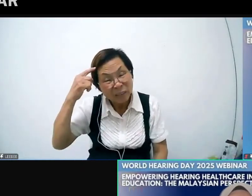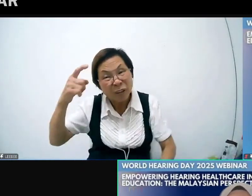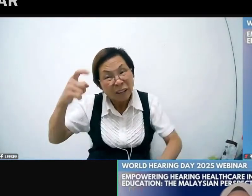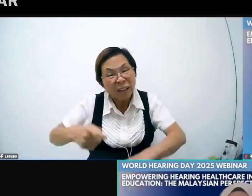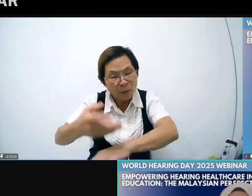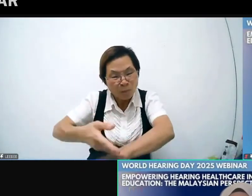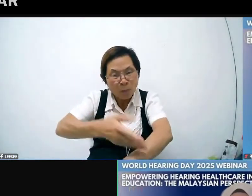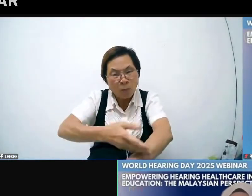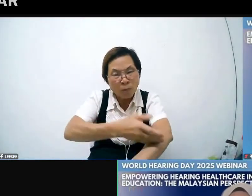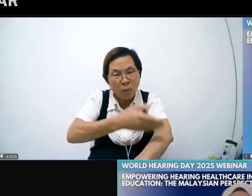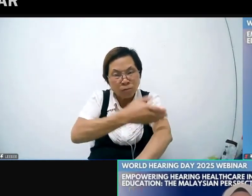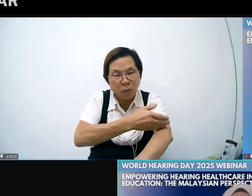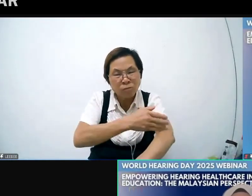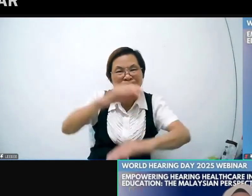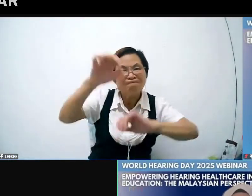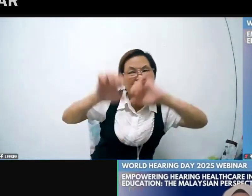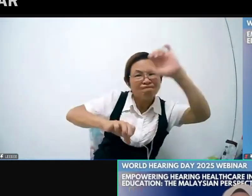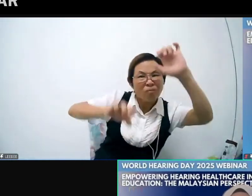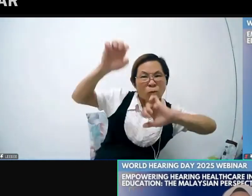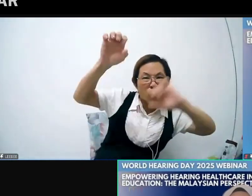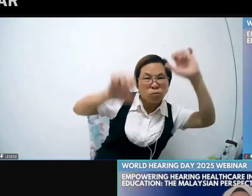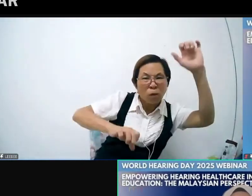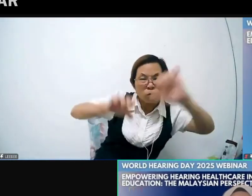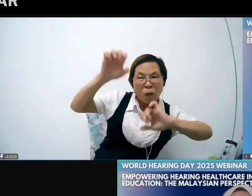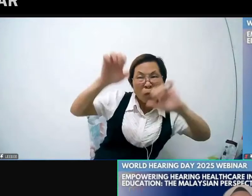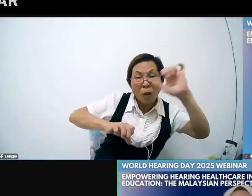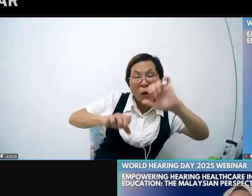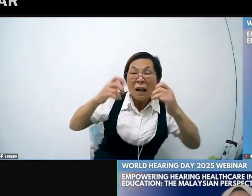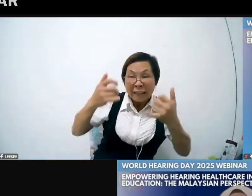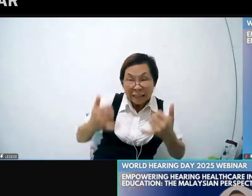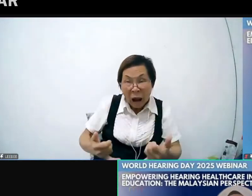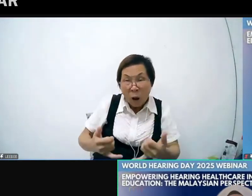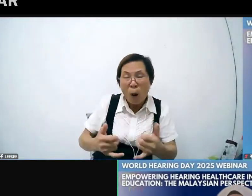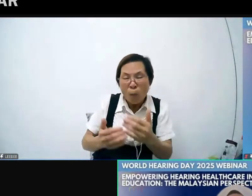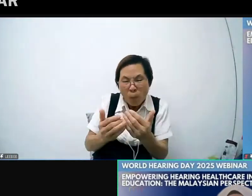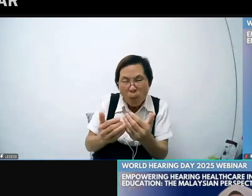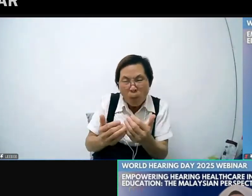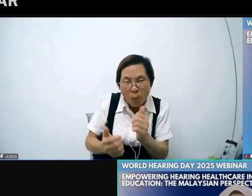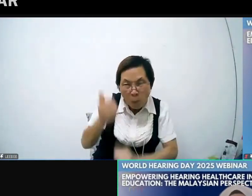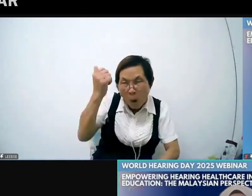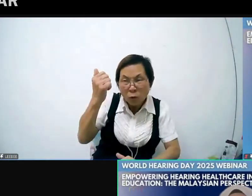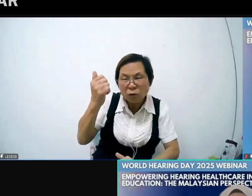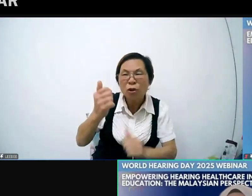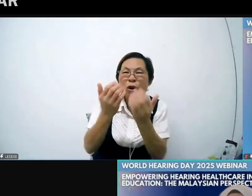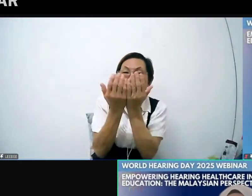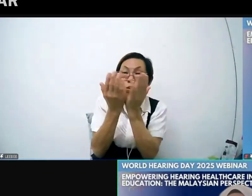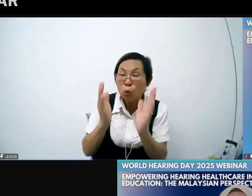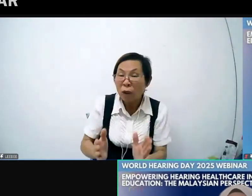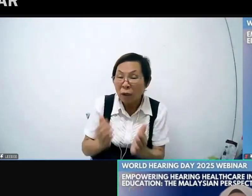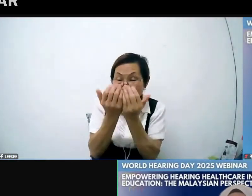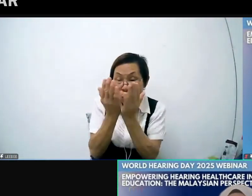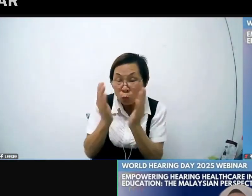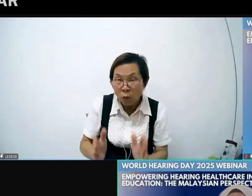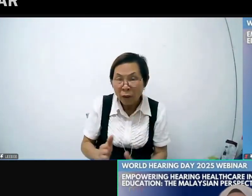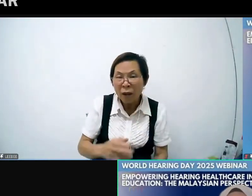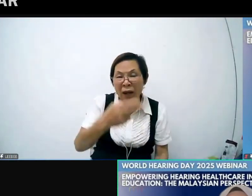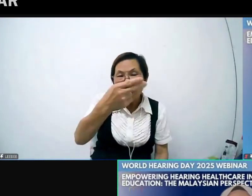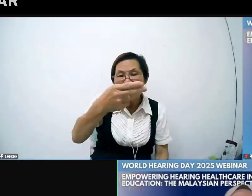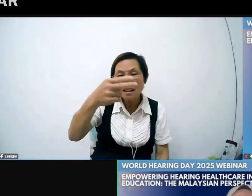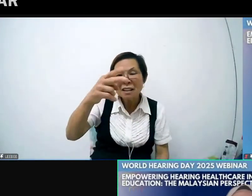of evaluation or examination. For now, most of our students, especially DHS